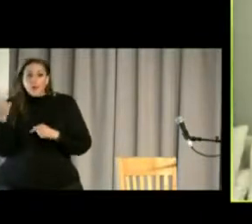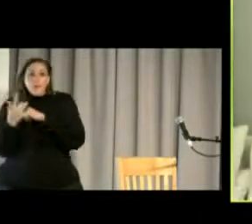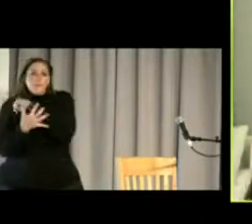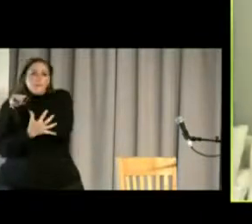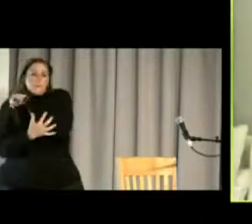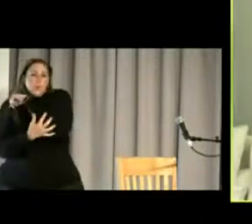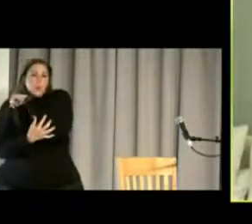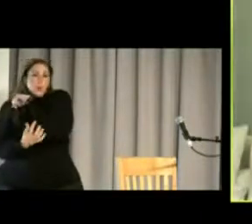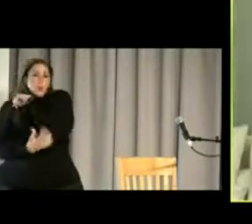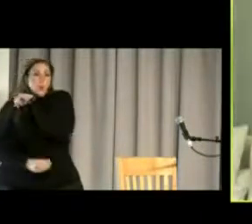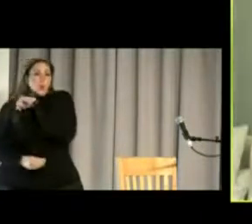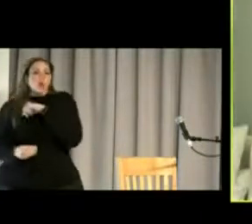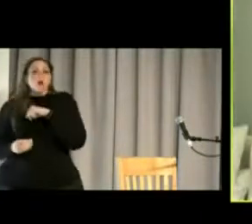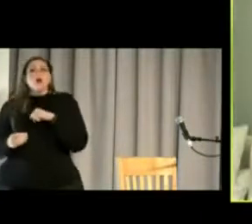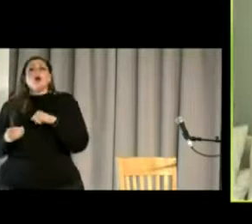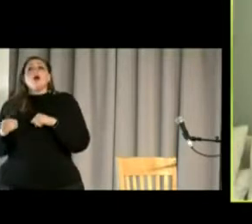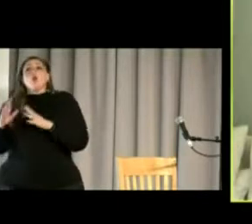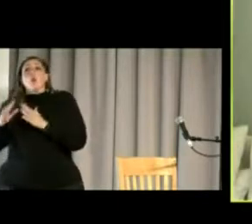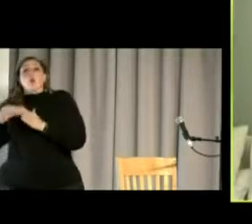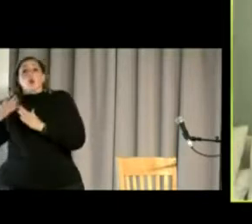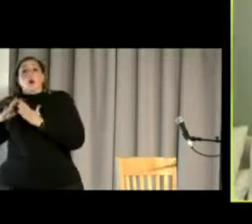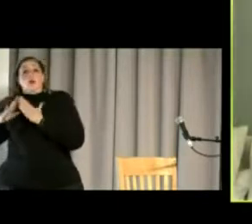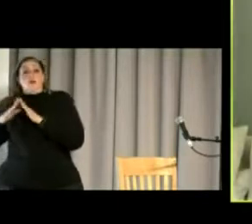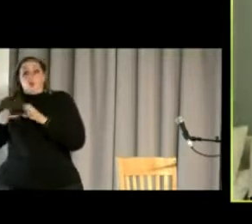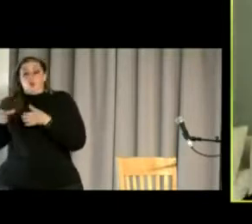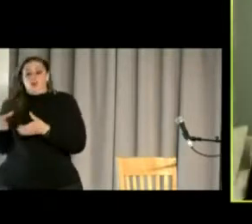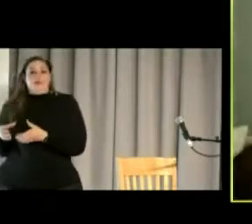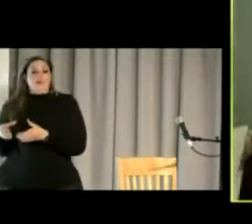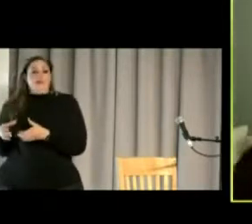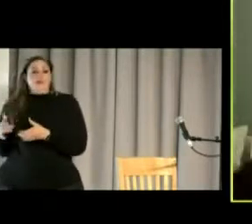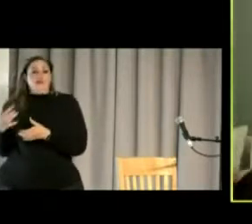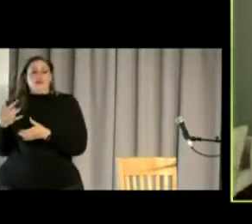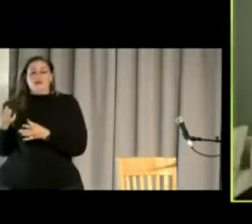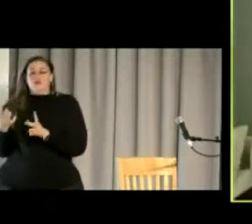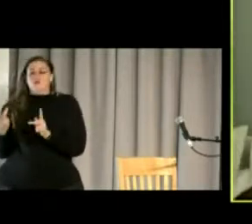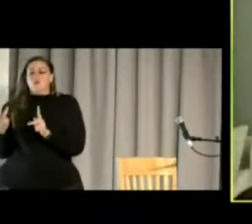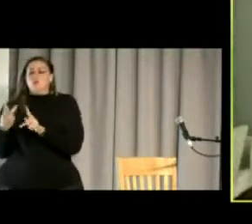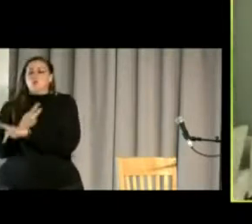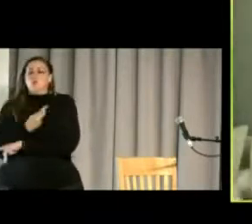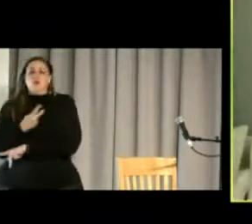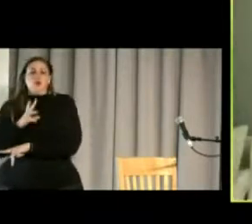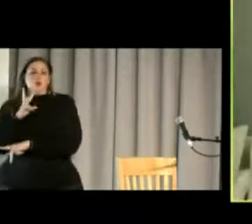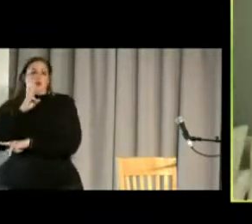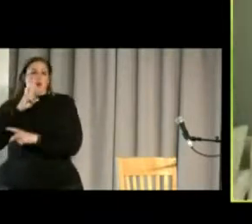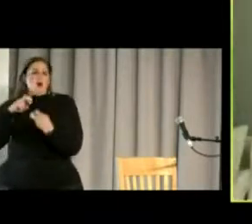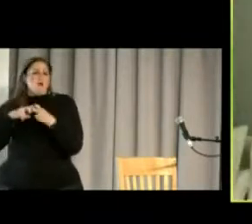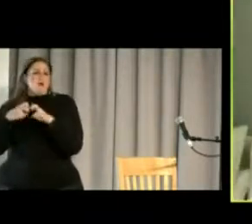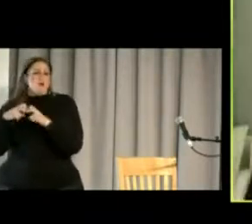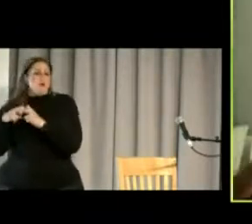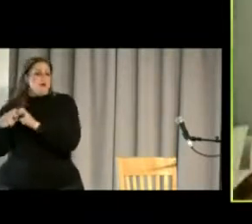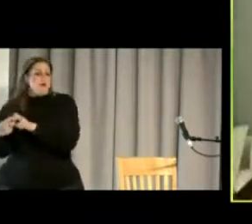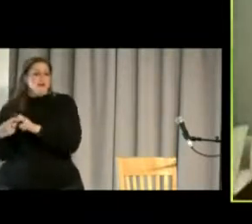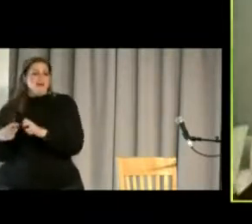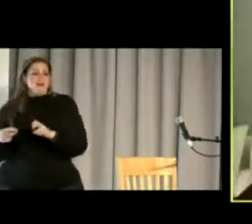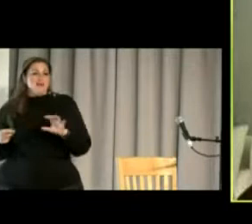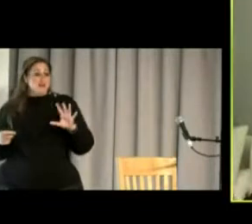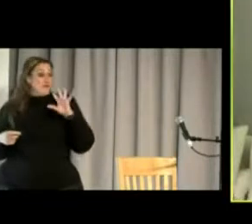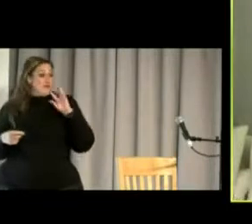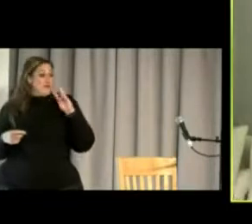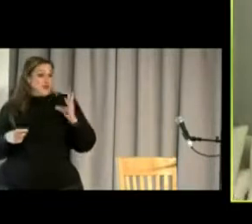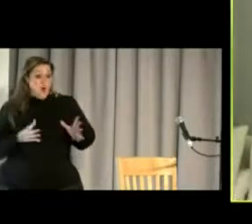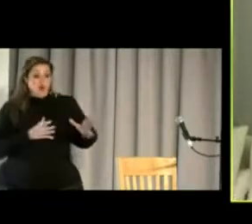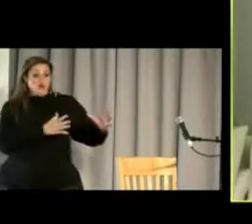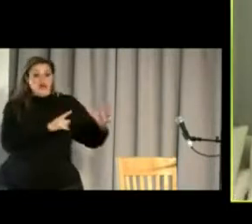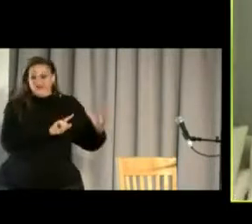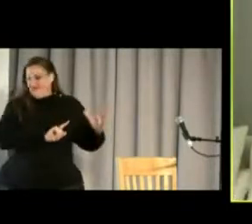or poor white community, they have some of the worst water issues because they are furthest away from the water